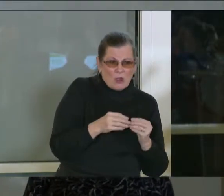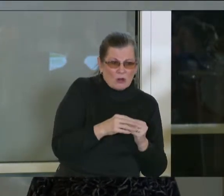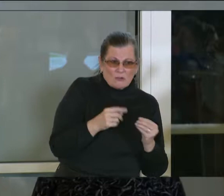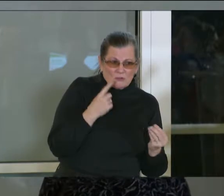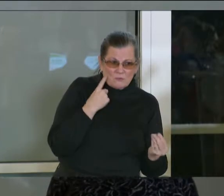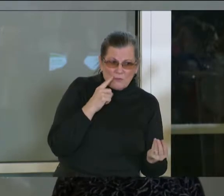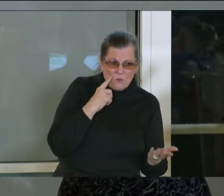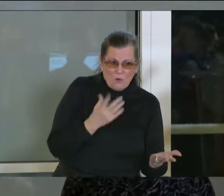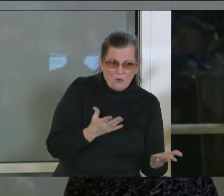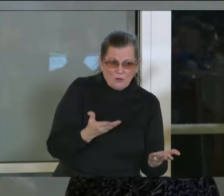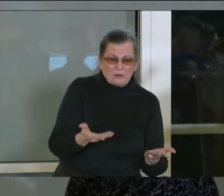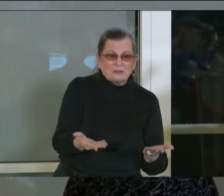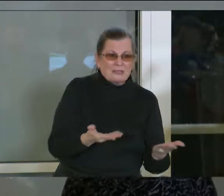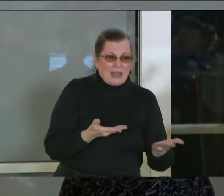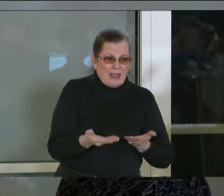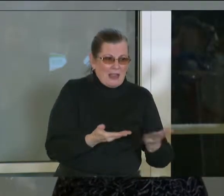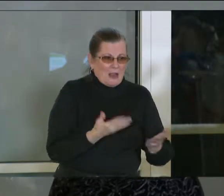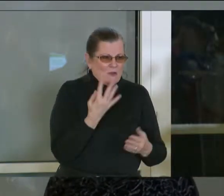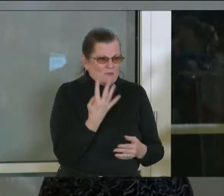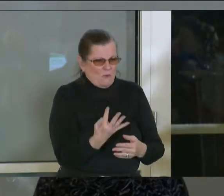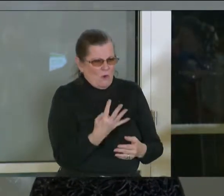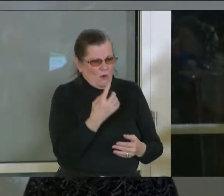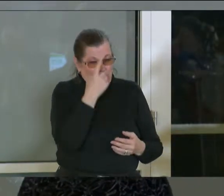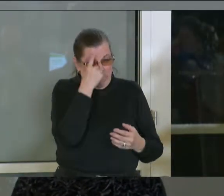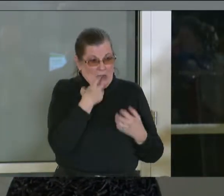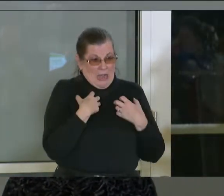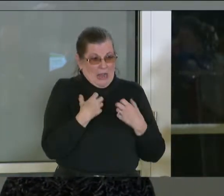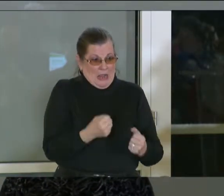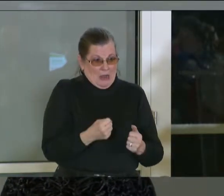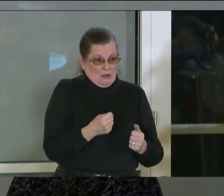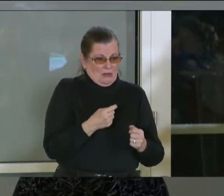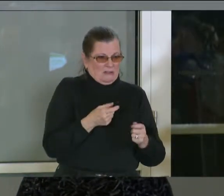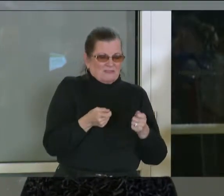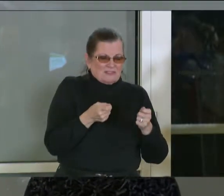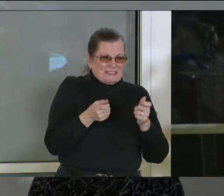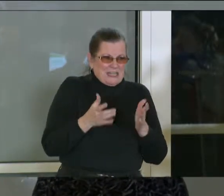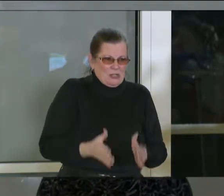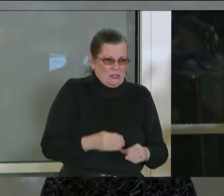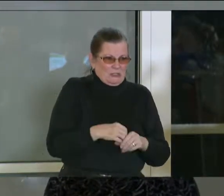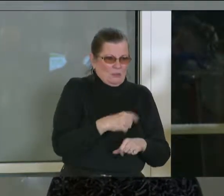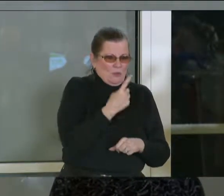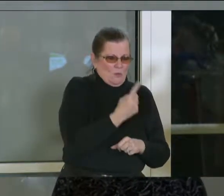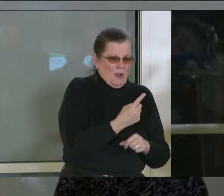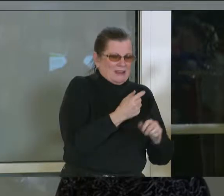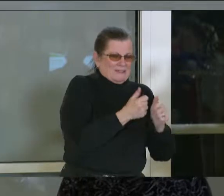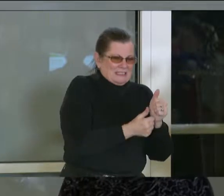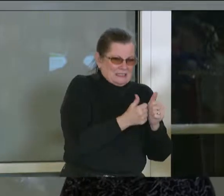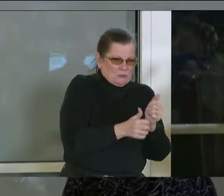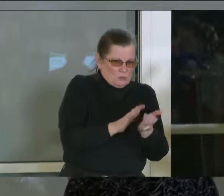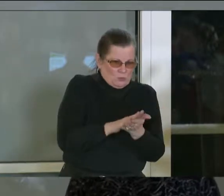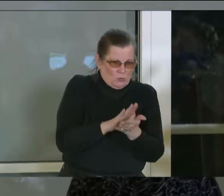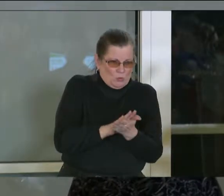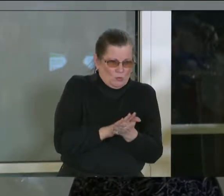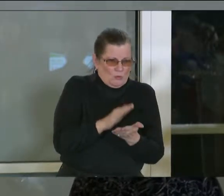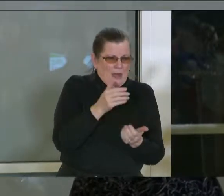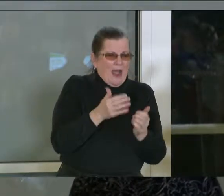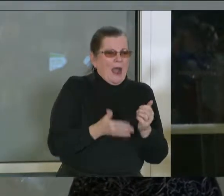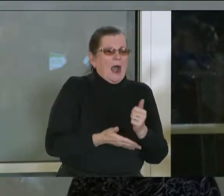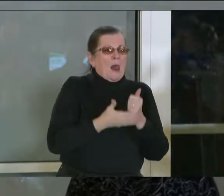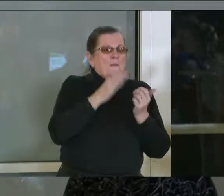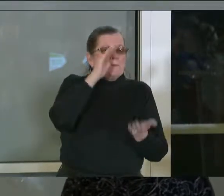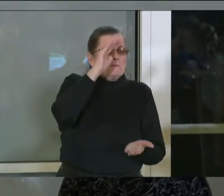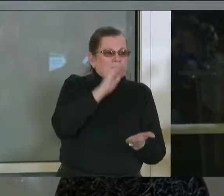4 mental health professionals across 100 schools. And that would improve caseloads, it would improve